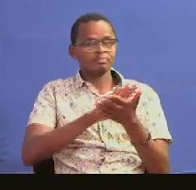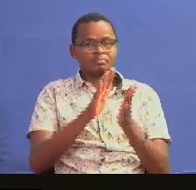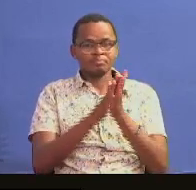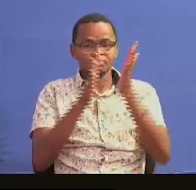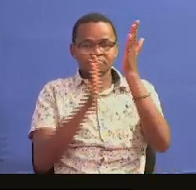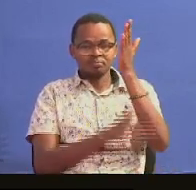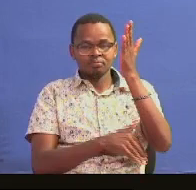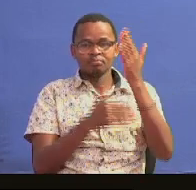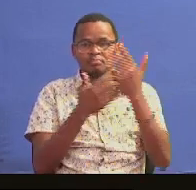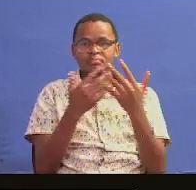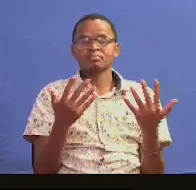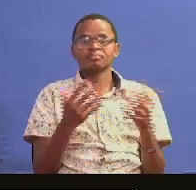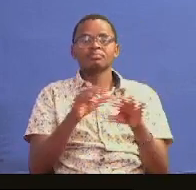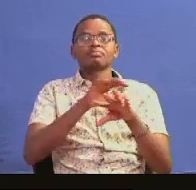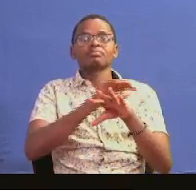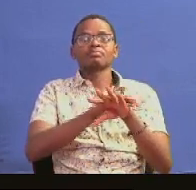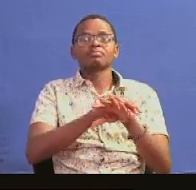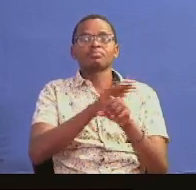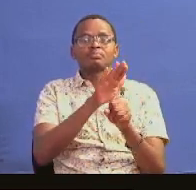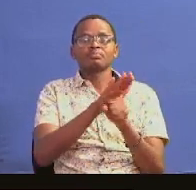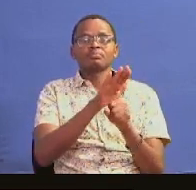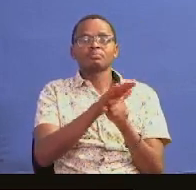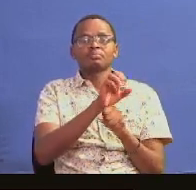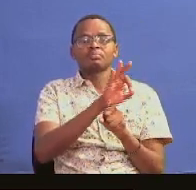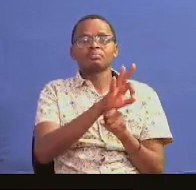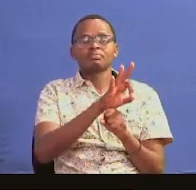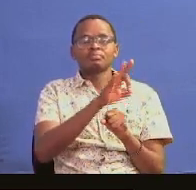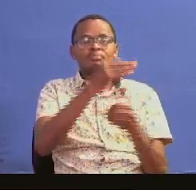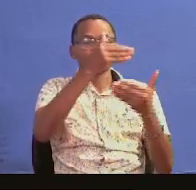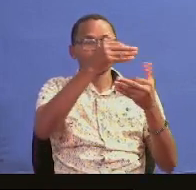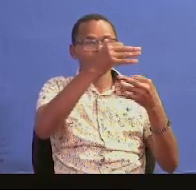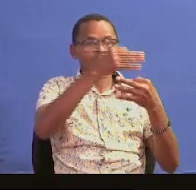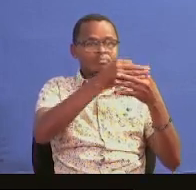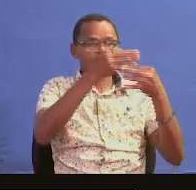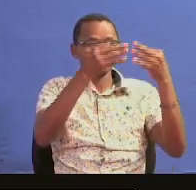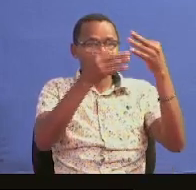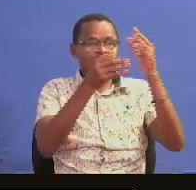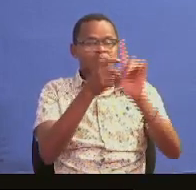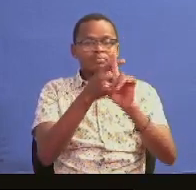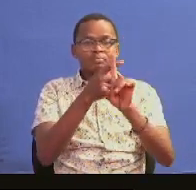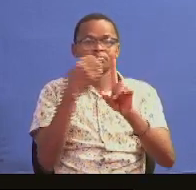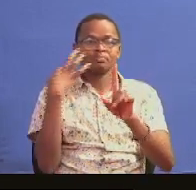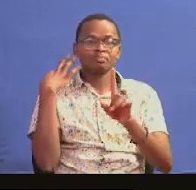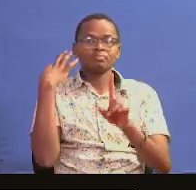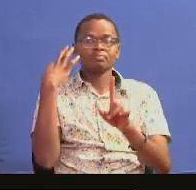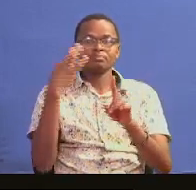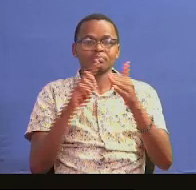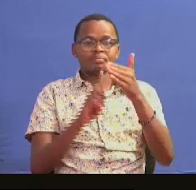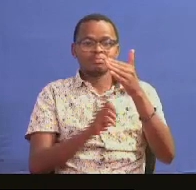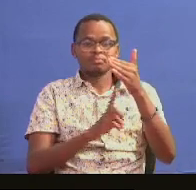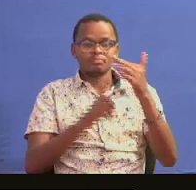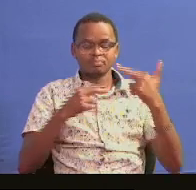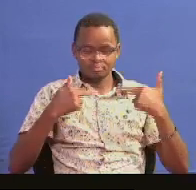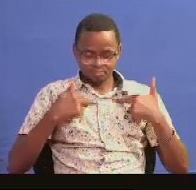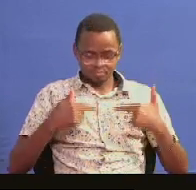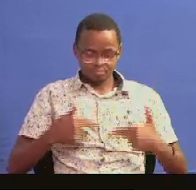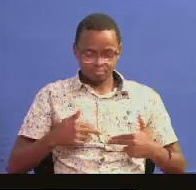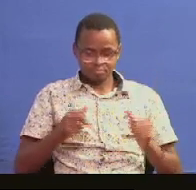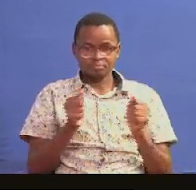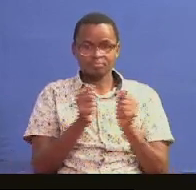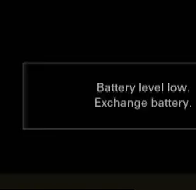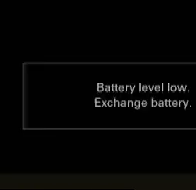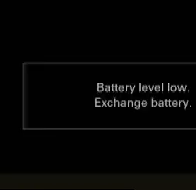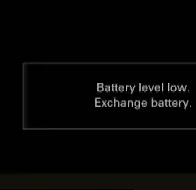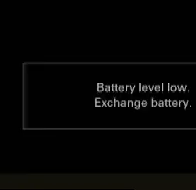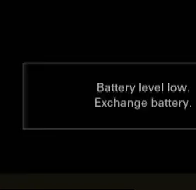worsened, whereby you find where there was a lot of structure previously with the Ministry of Health.